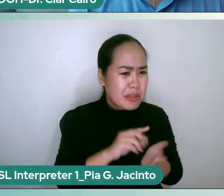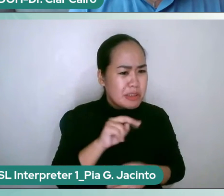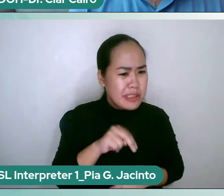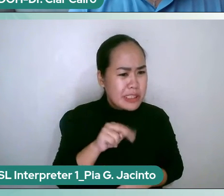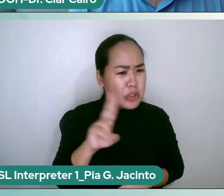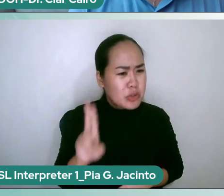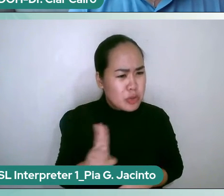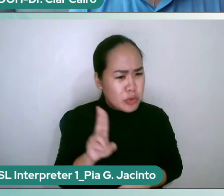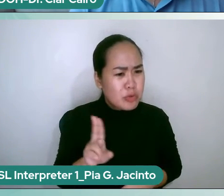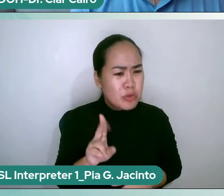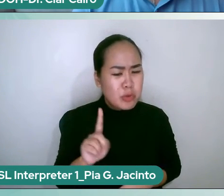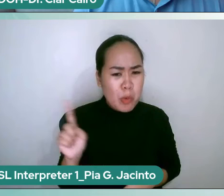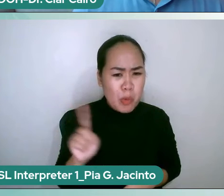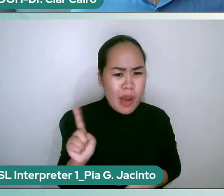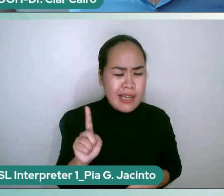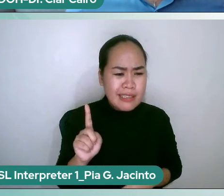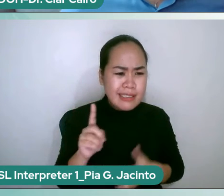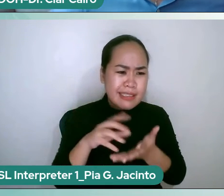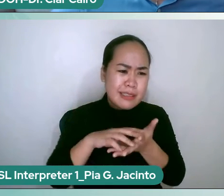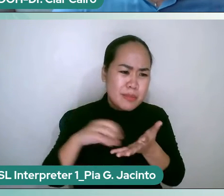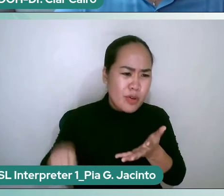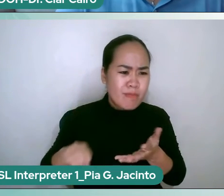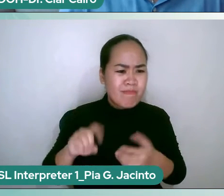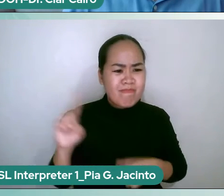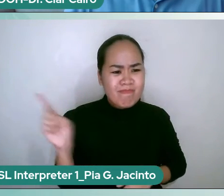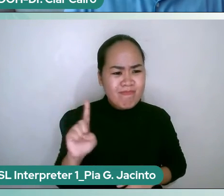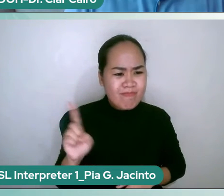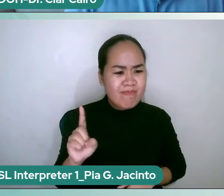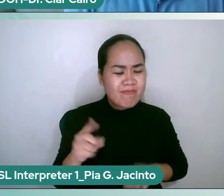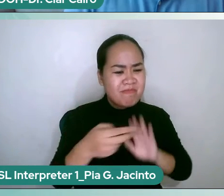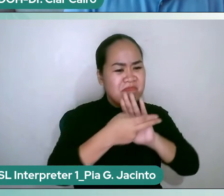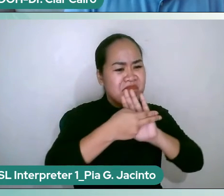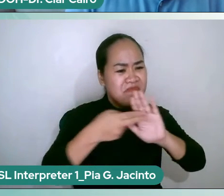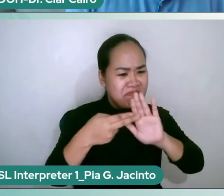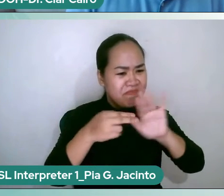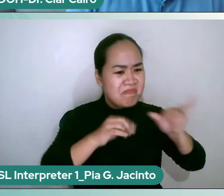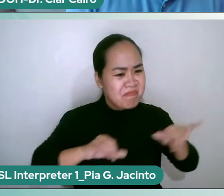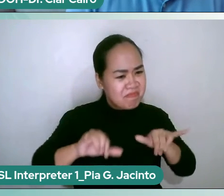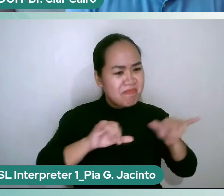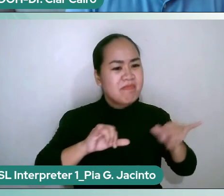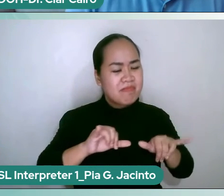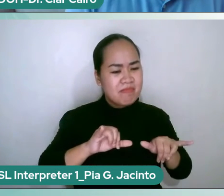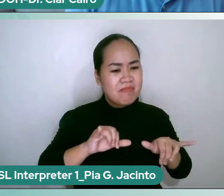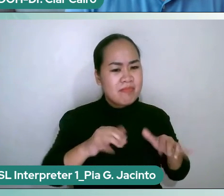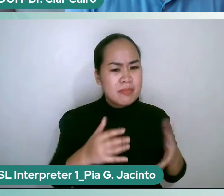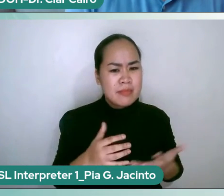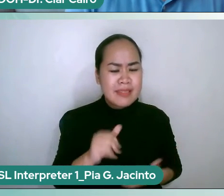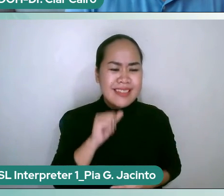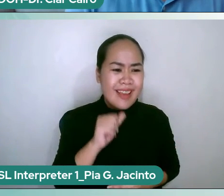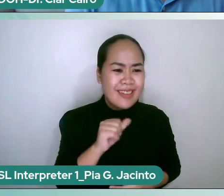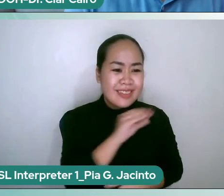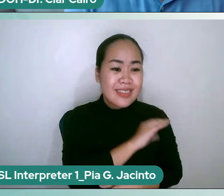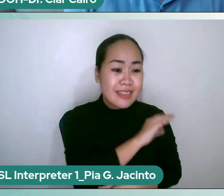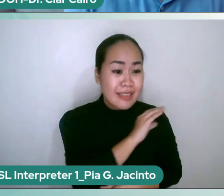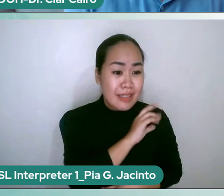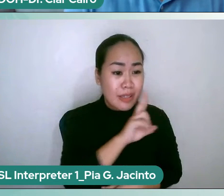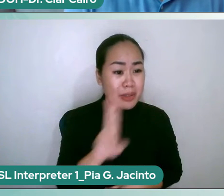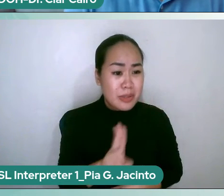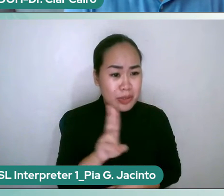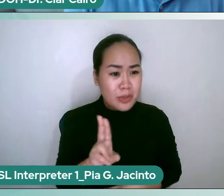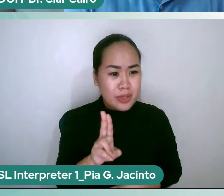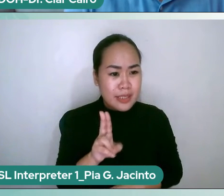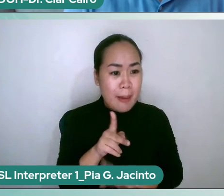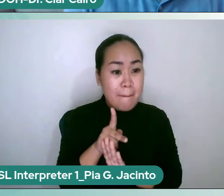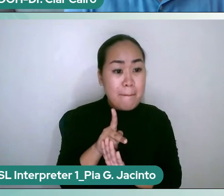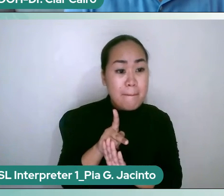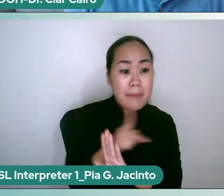talk about removing the stigma. One of the things that I try to do in my clinic is not to use the word